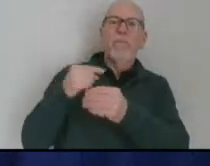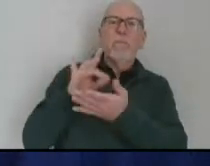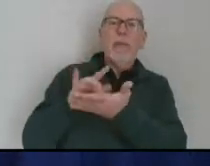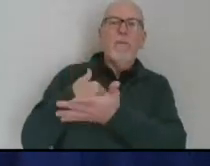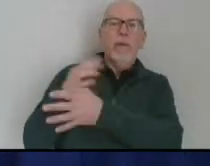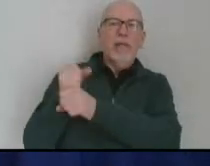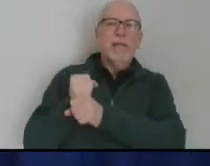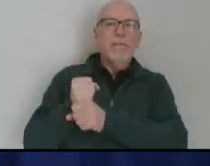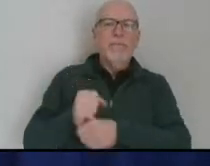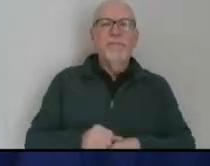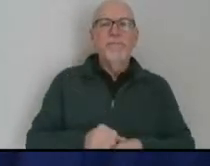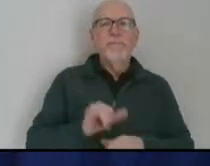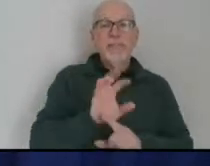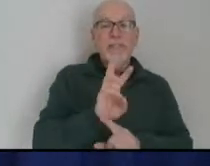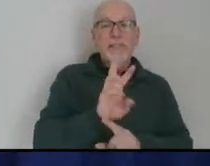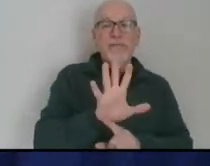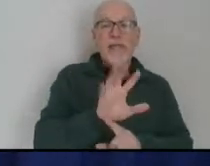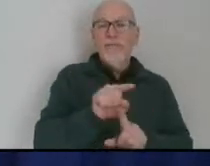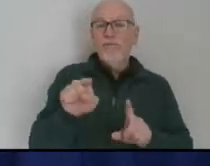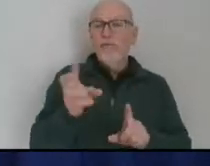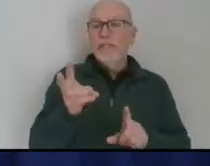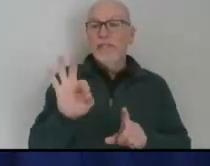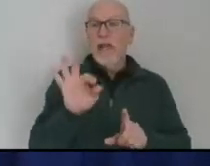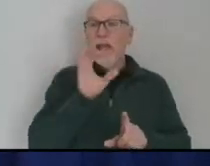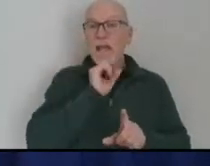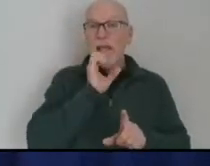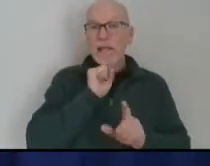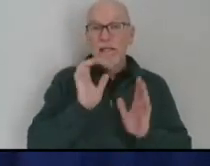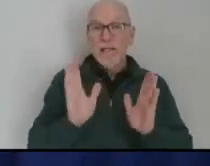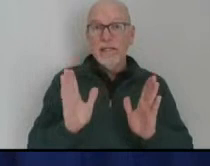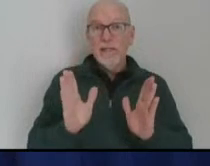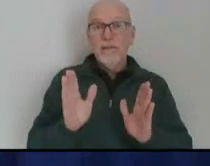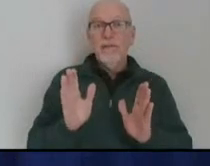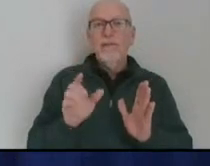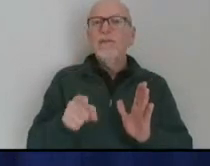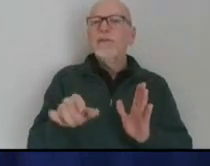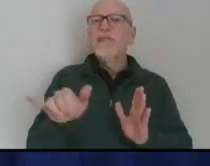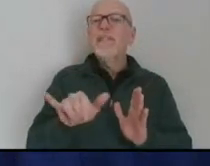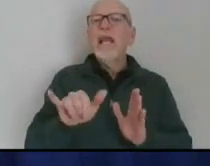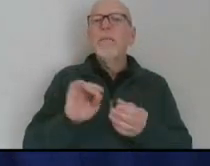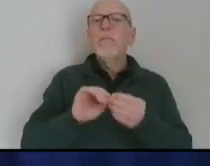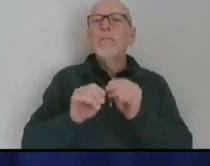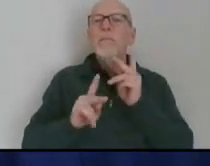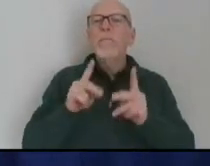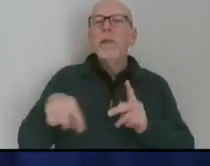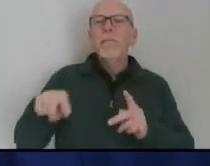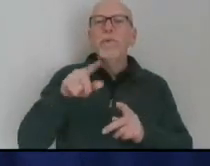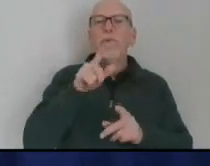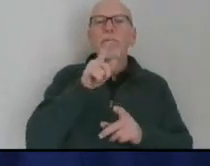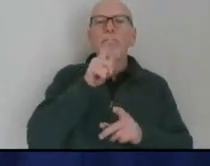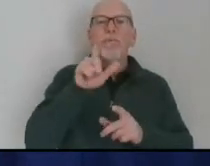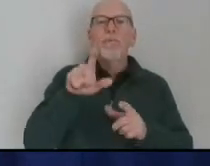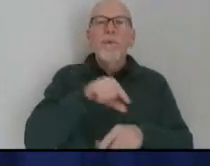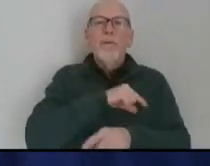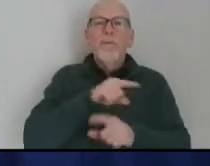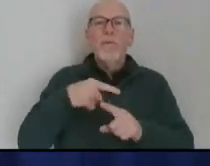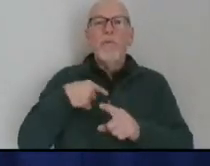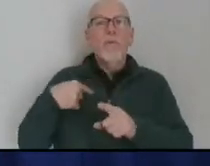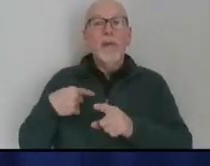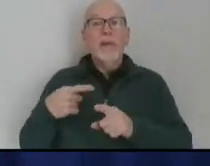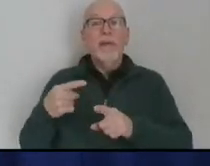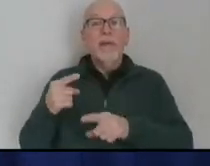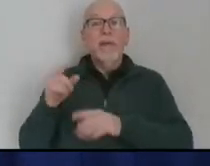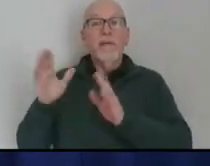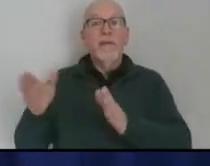mind that the 65 to 69-year-old age group is about the same number of people who became eligible when we expanded eligibility to